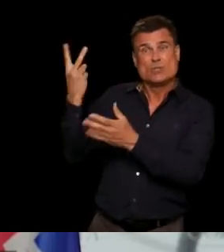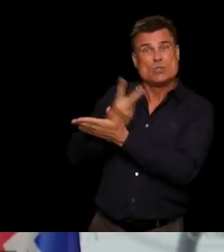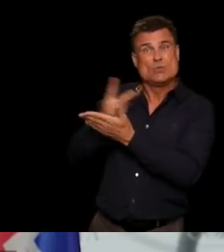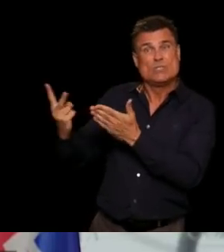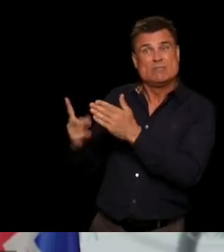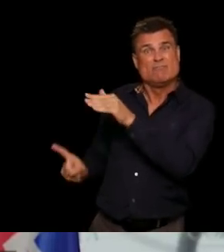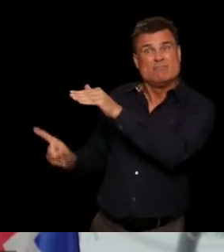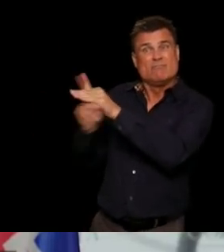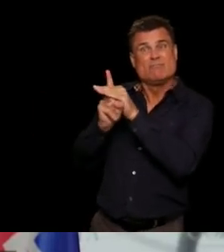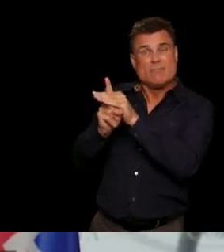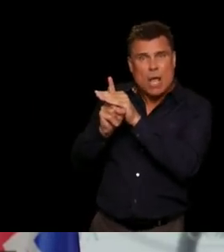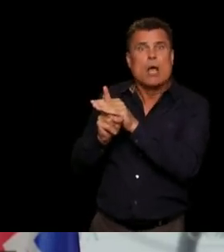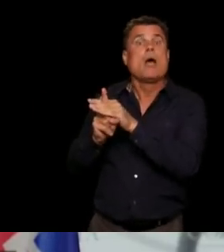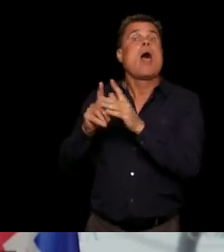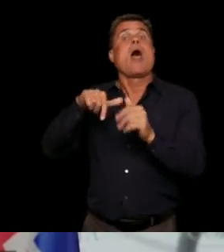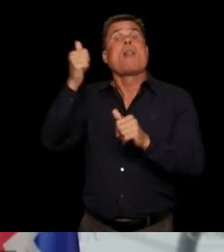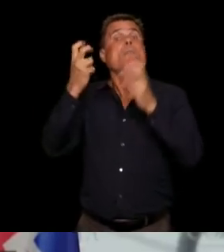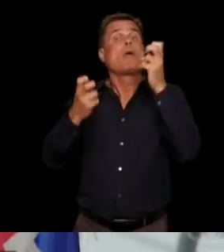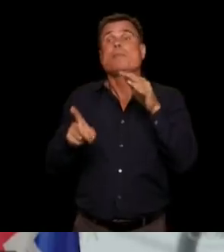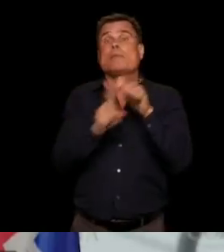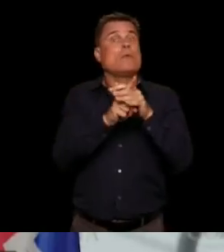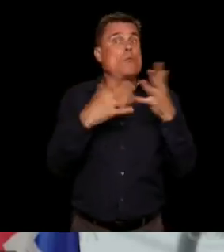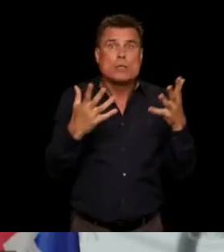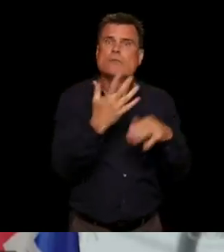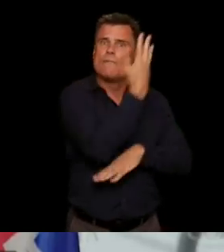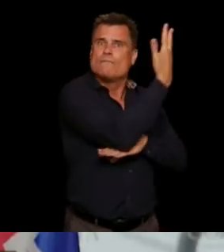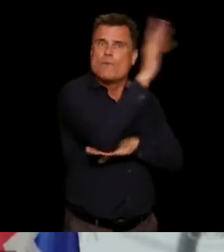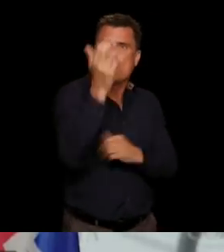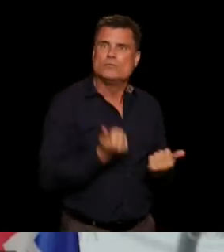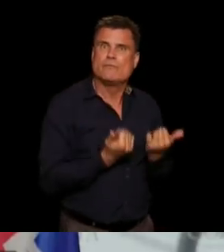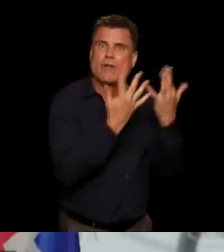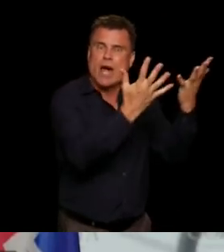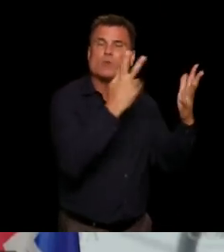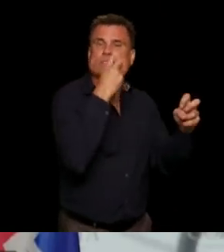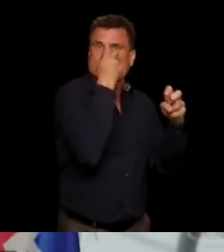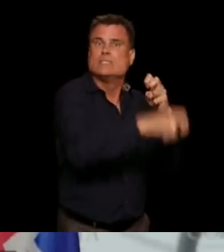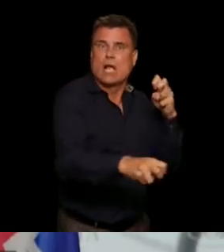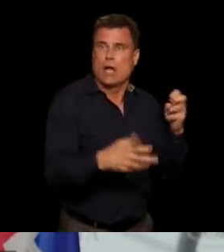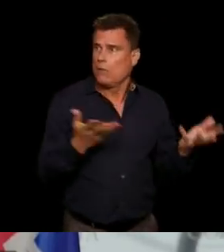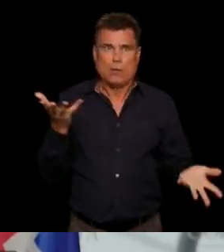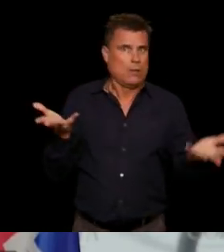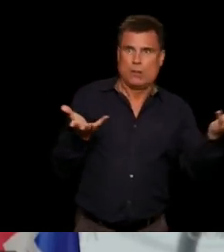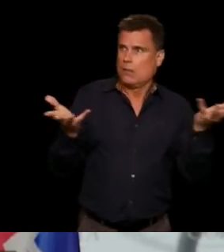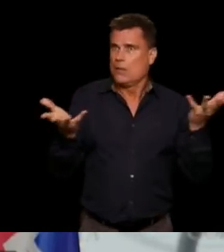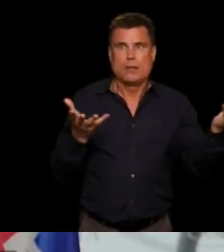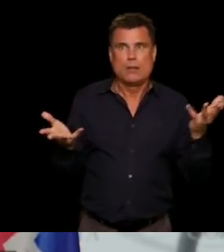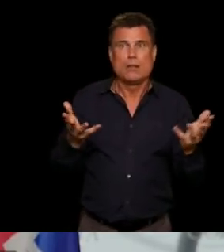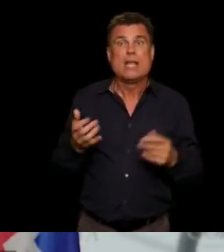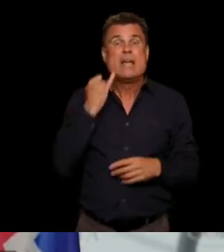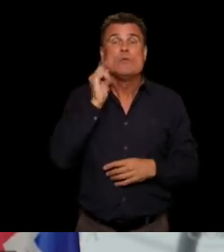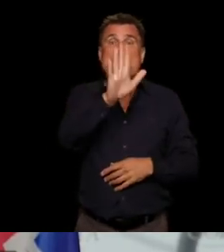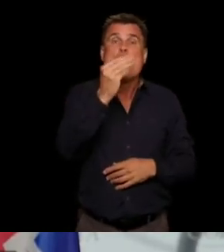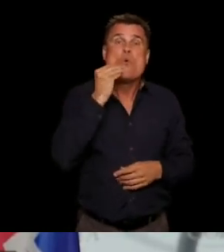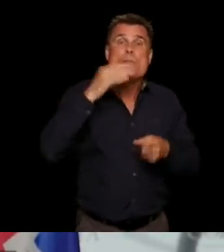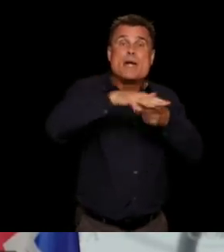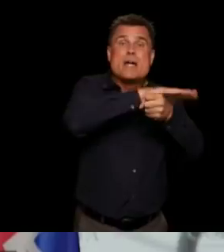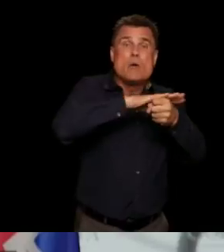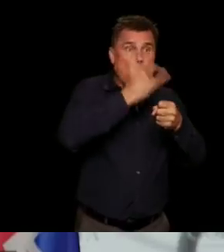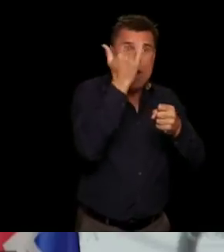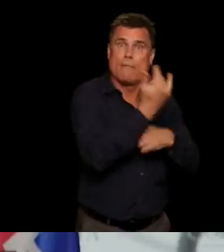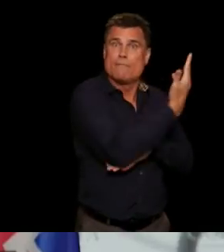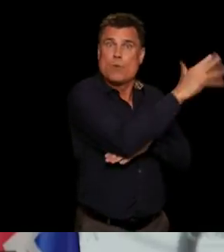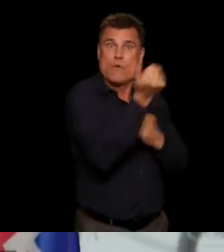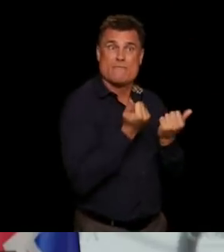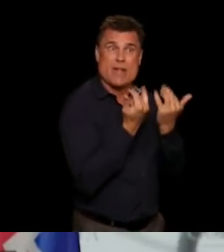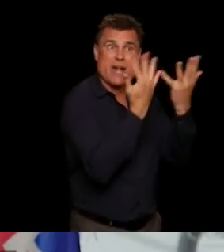brings an added complexity to that, especially if you have to self-isolate, especially if you're at risk for severe